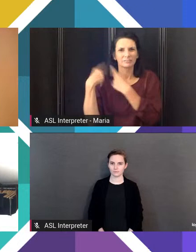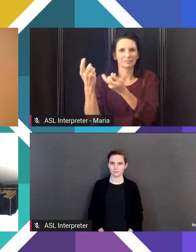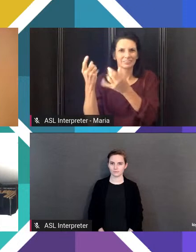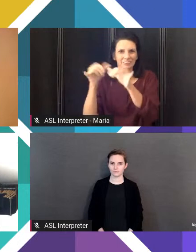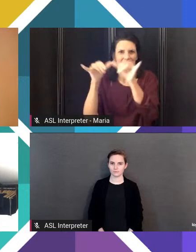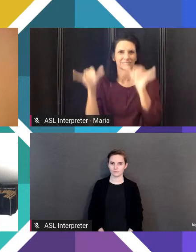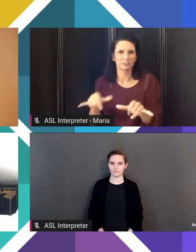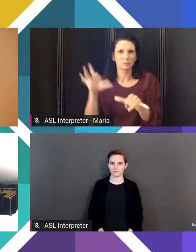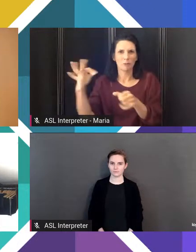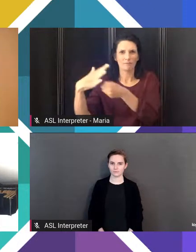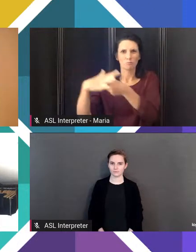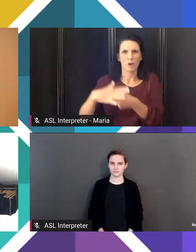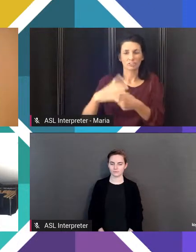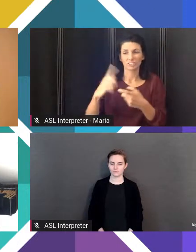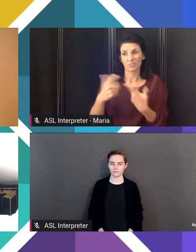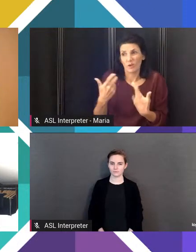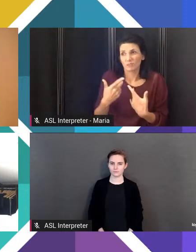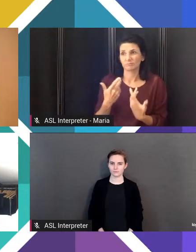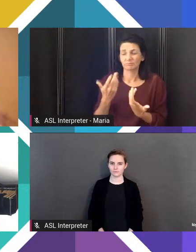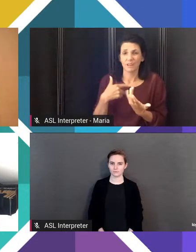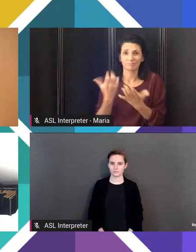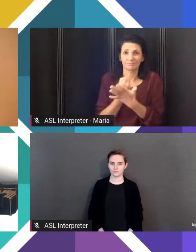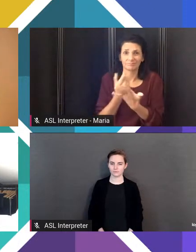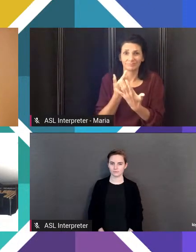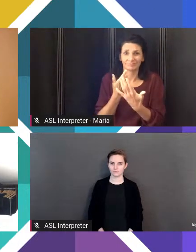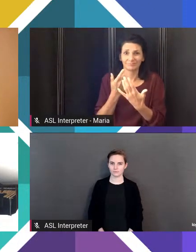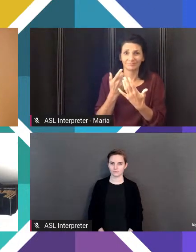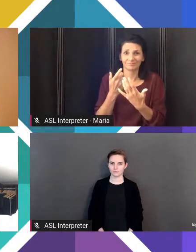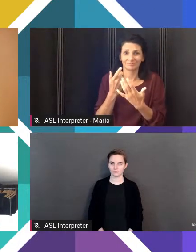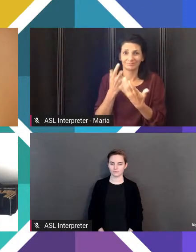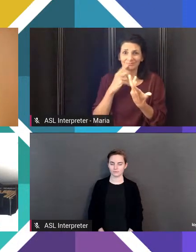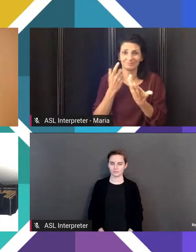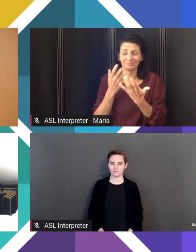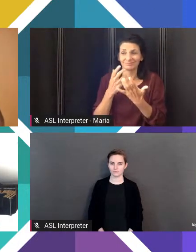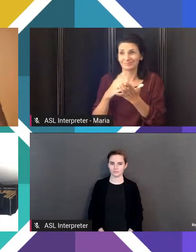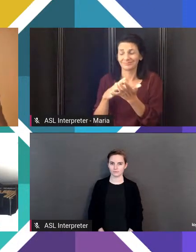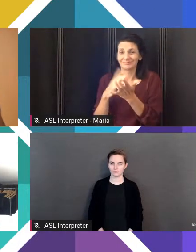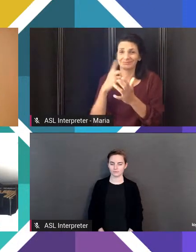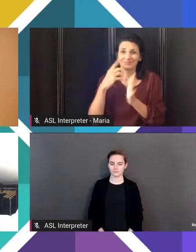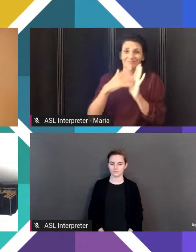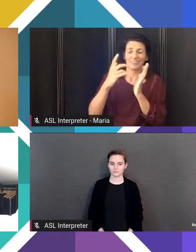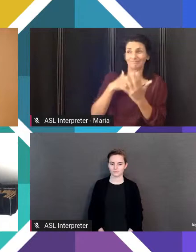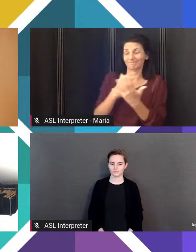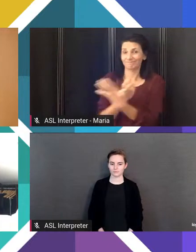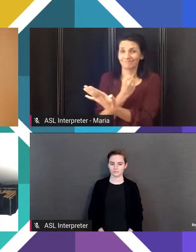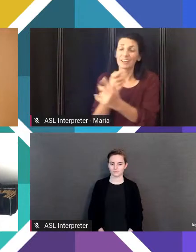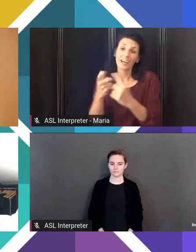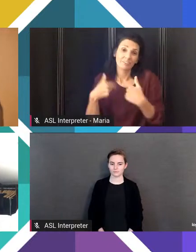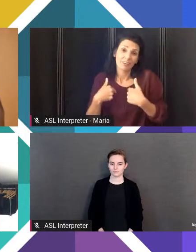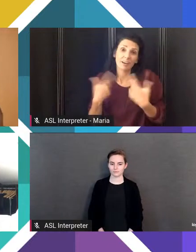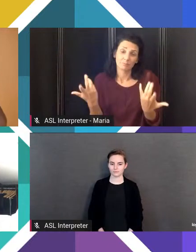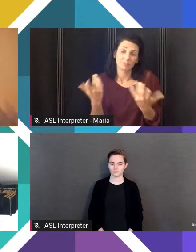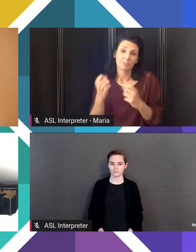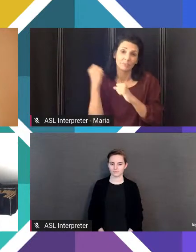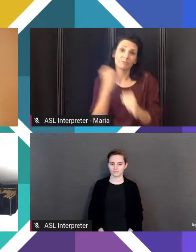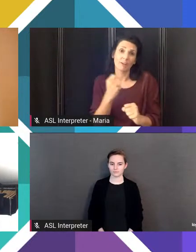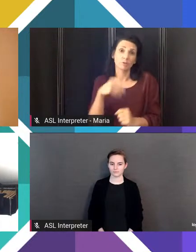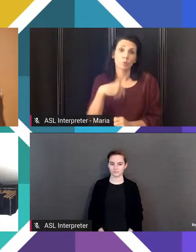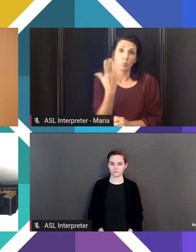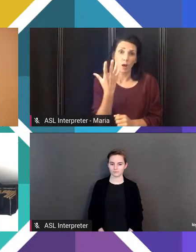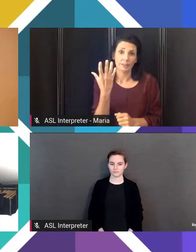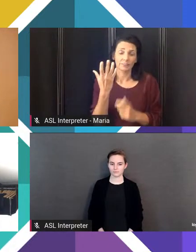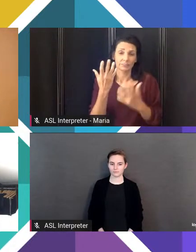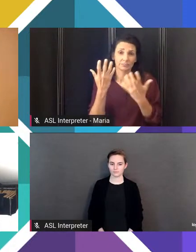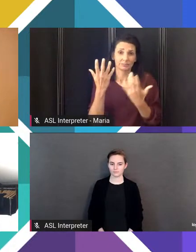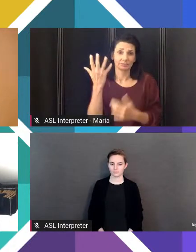created to my advantage and take advantage of it. And I recognize as a very, very white skinned, like super passing in